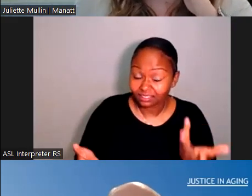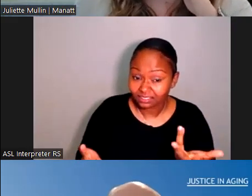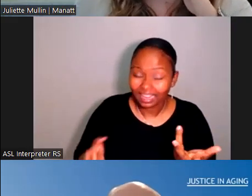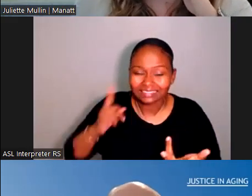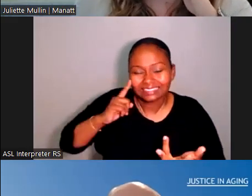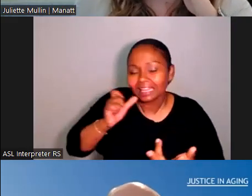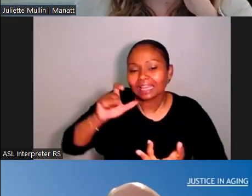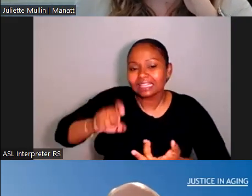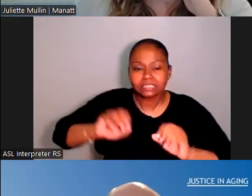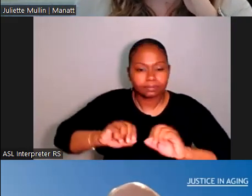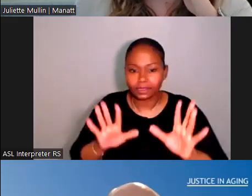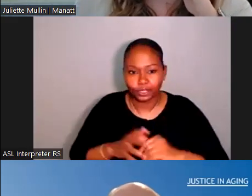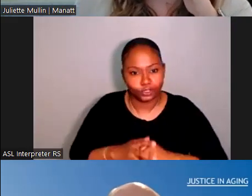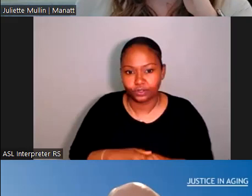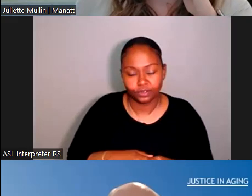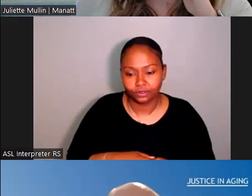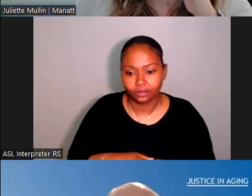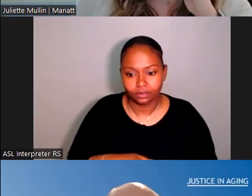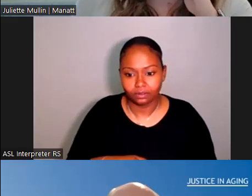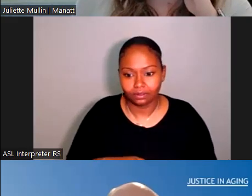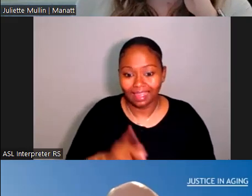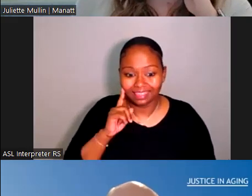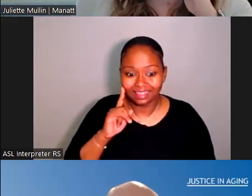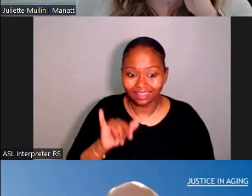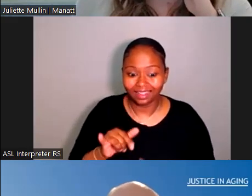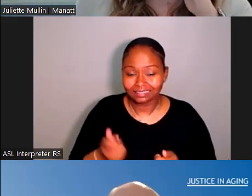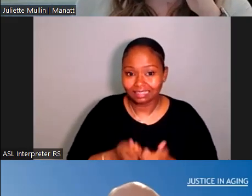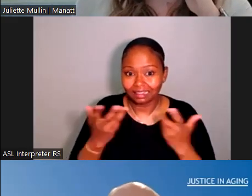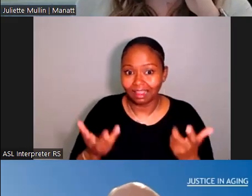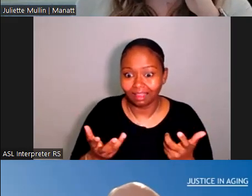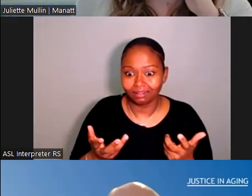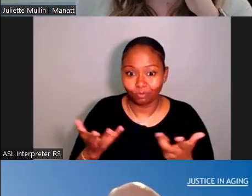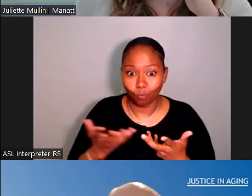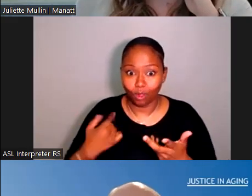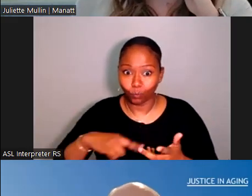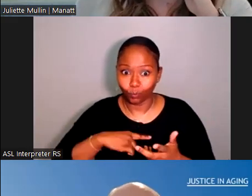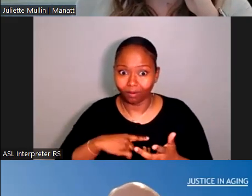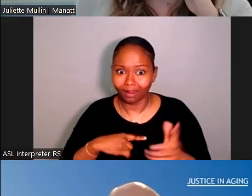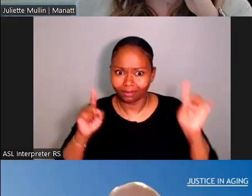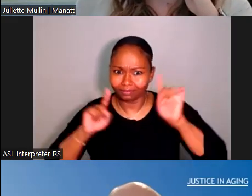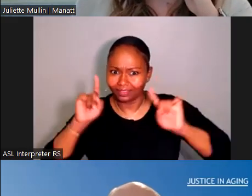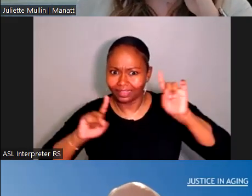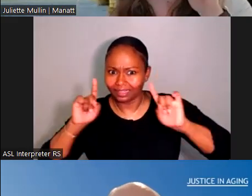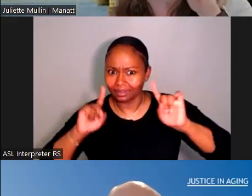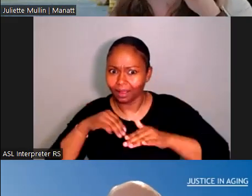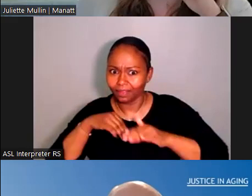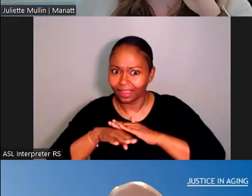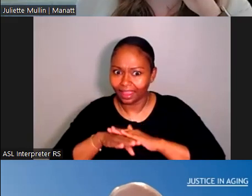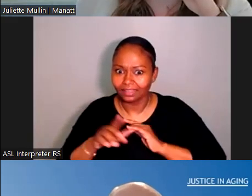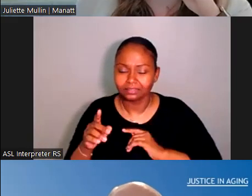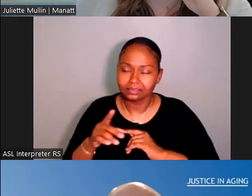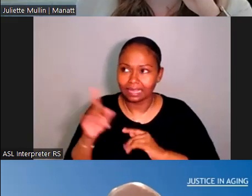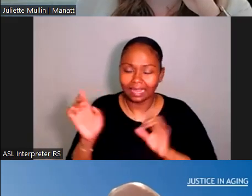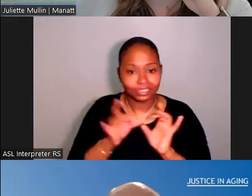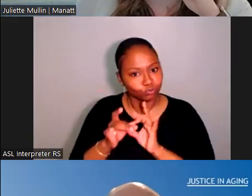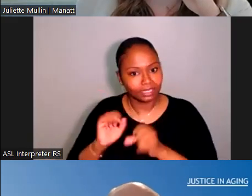because that's obviously, I think a lot of what we're thinking about it, access in the COVID context relates